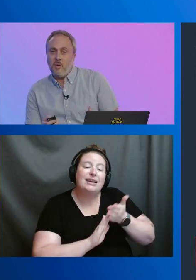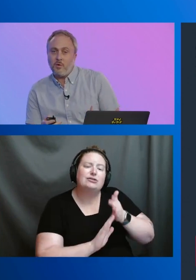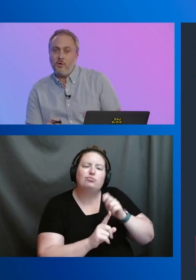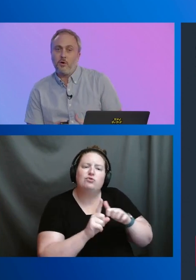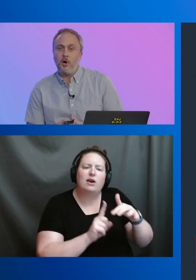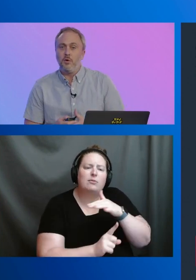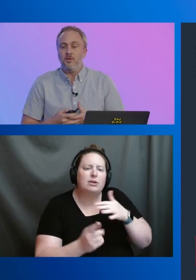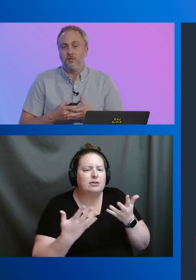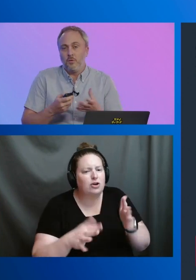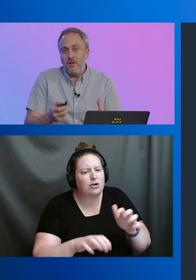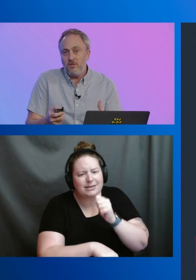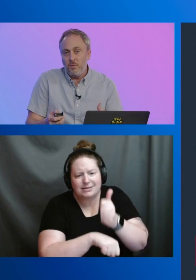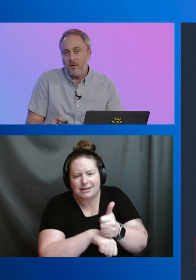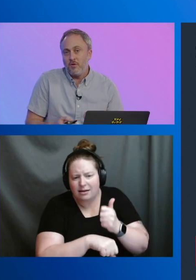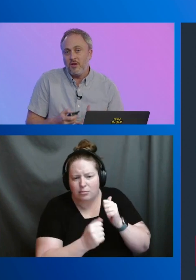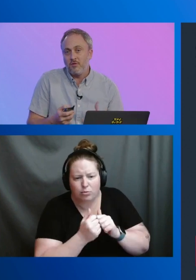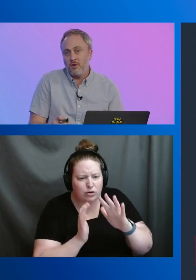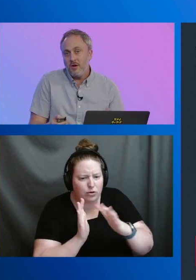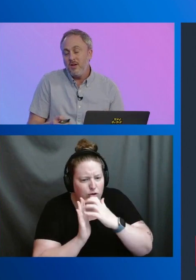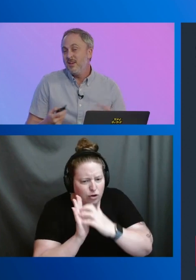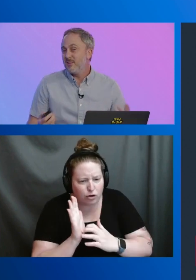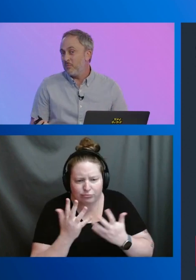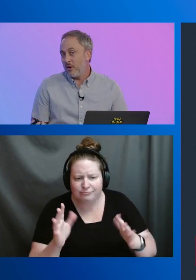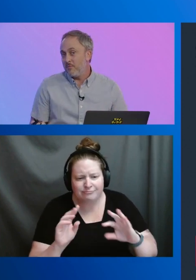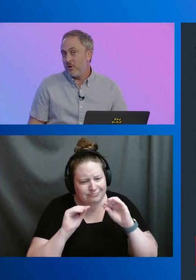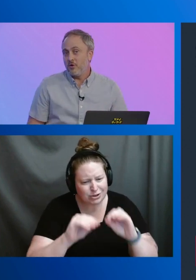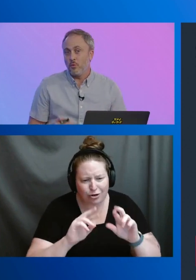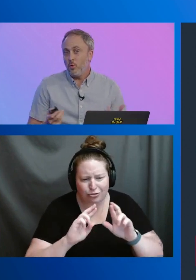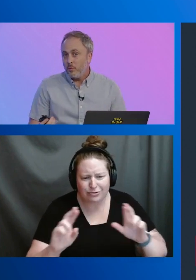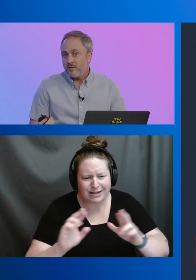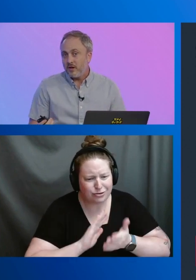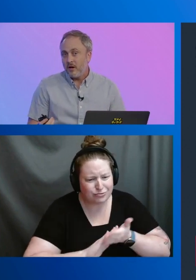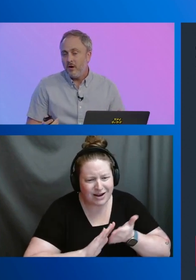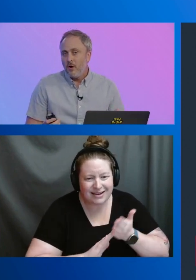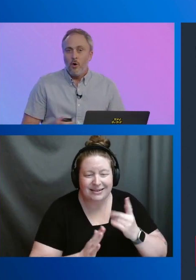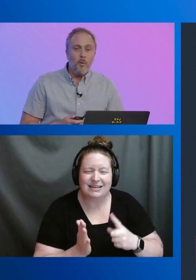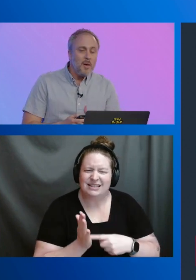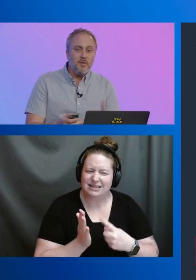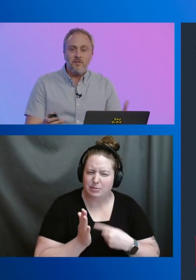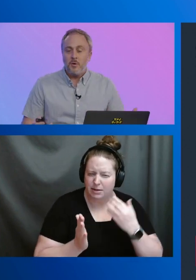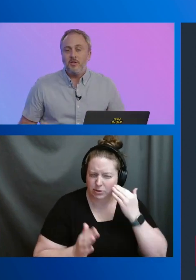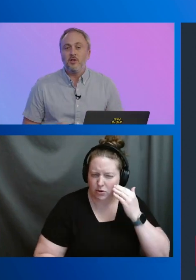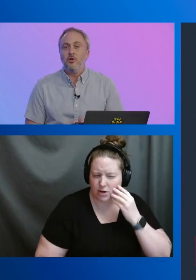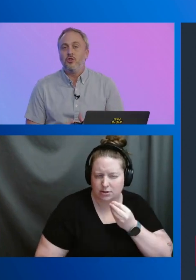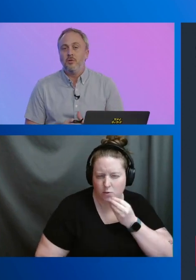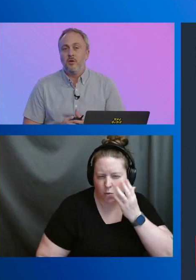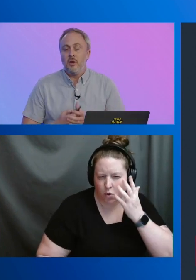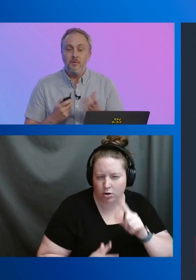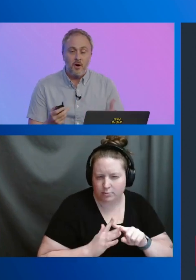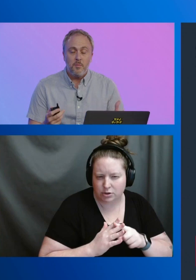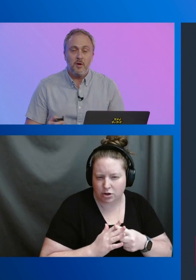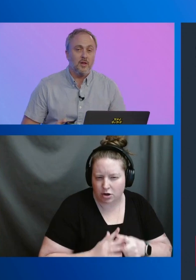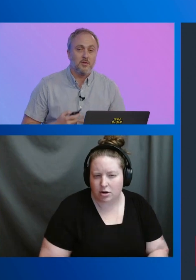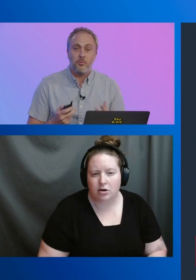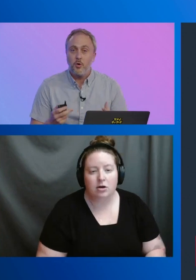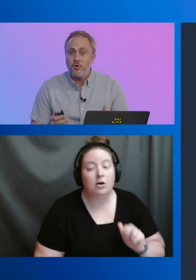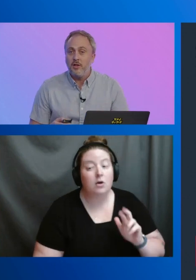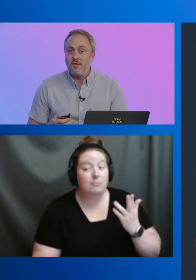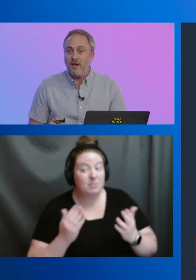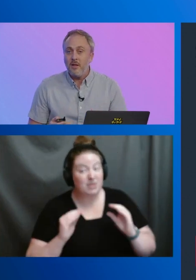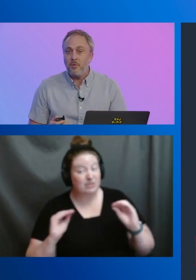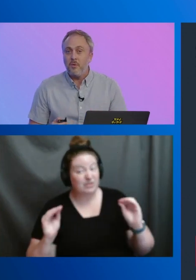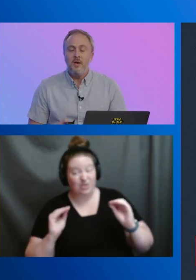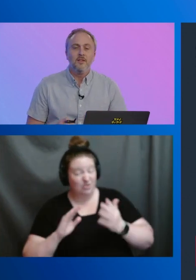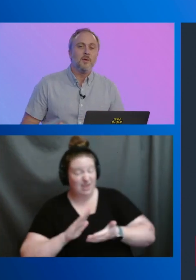set up with your code installed into it and ready to run, sometimes known as a warm start. Or maybe there's no execution environment that's